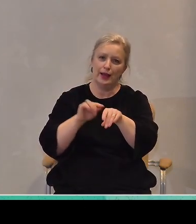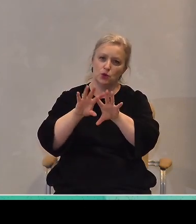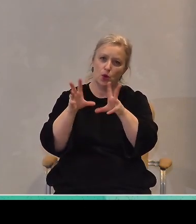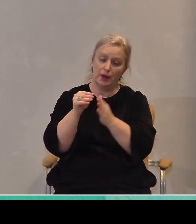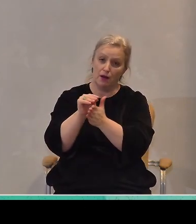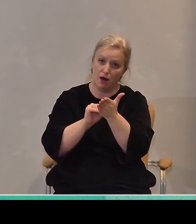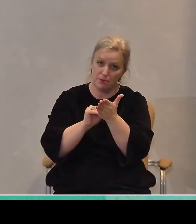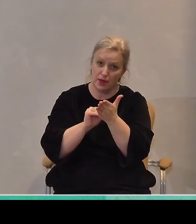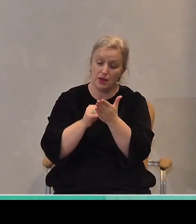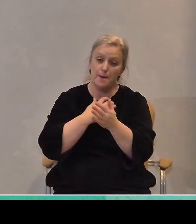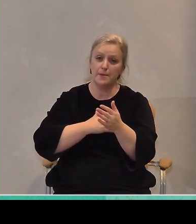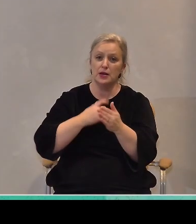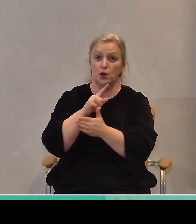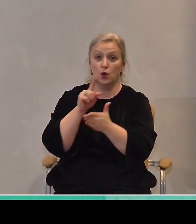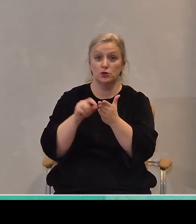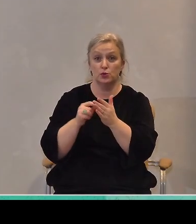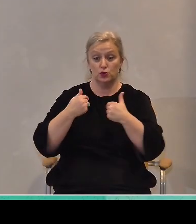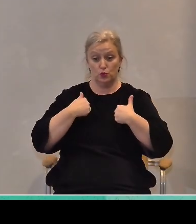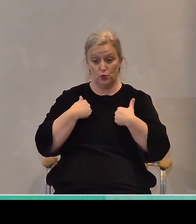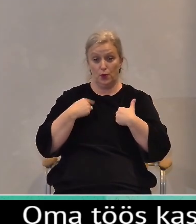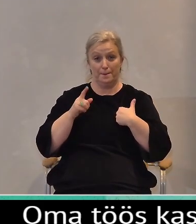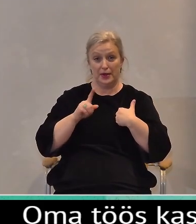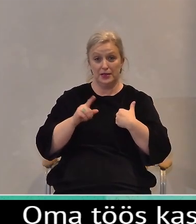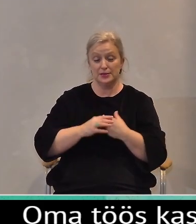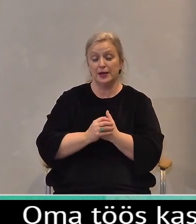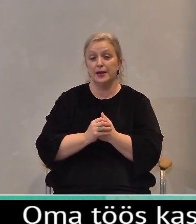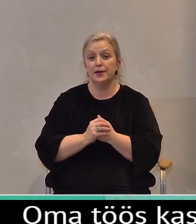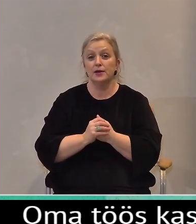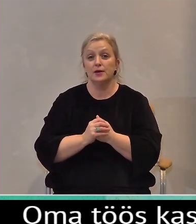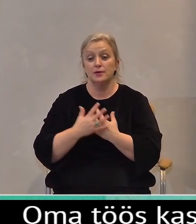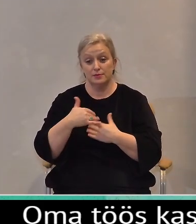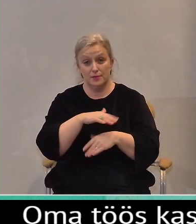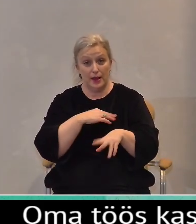to develop organoids. For me, the